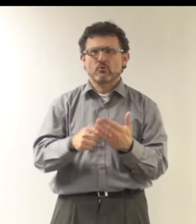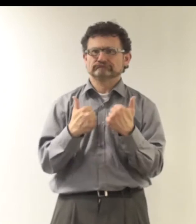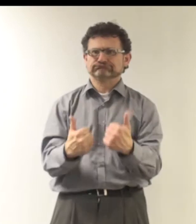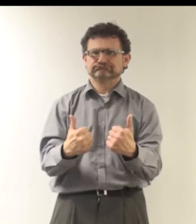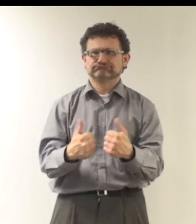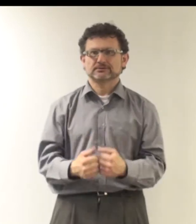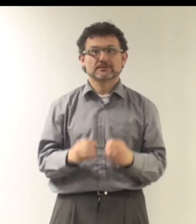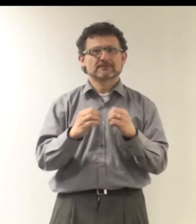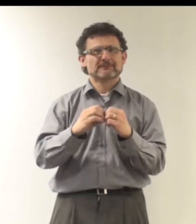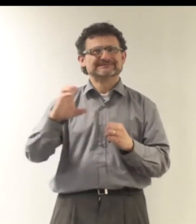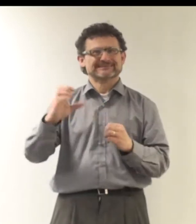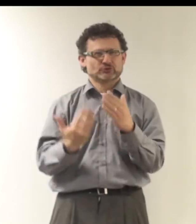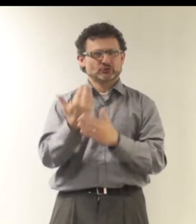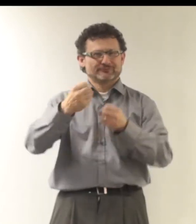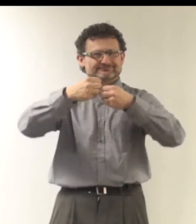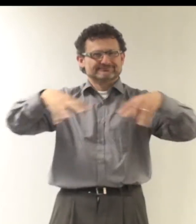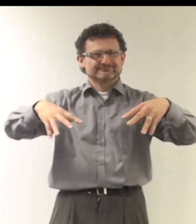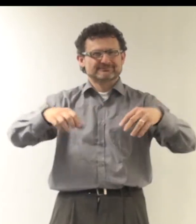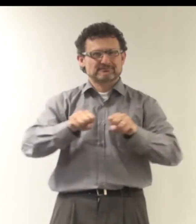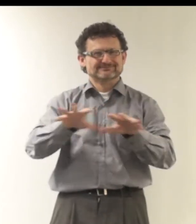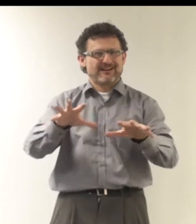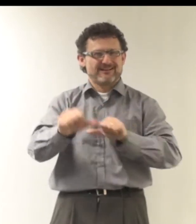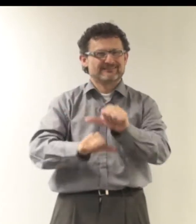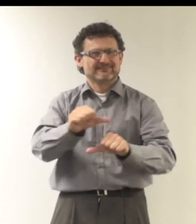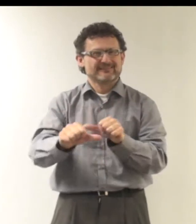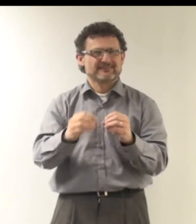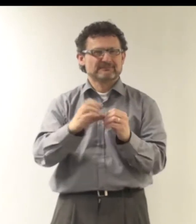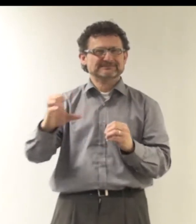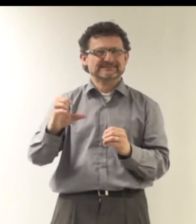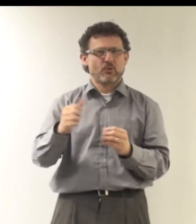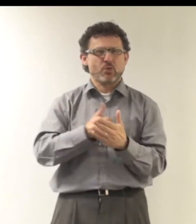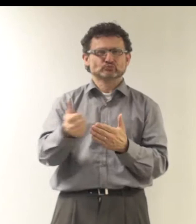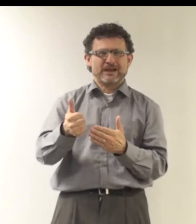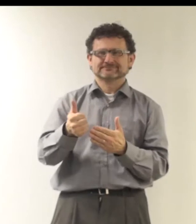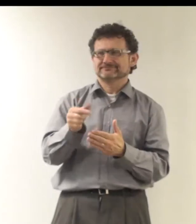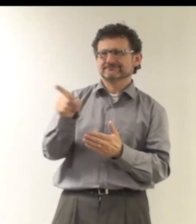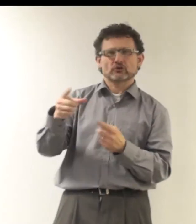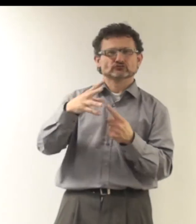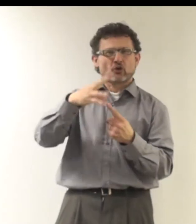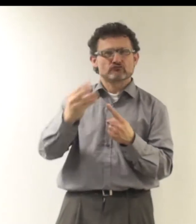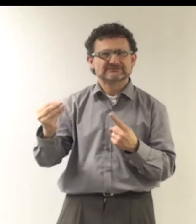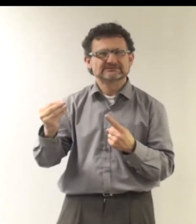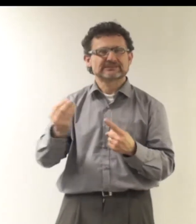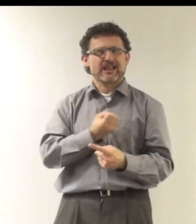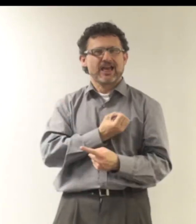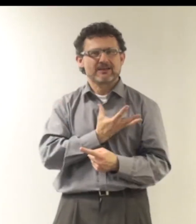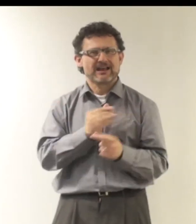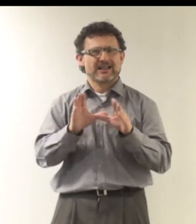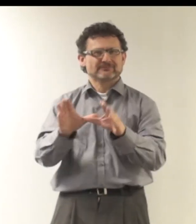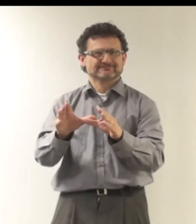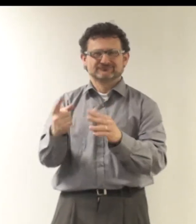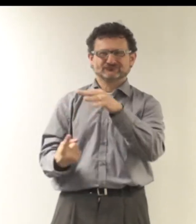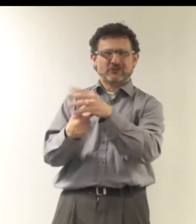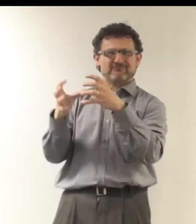part of it, because I think the progress we're making in London is so substantial that we can make an impact on the